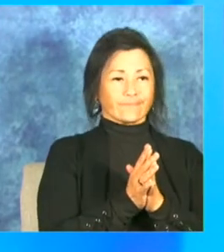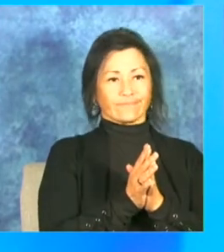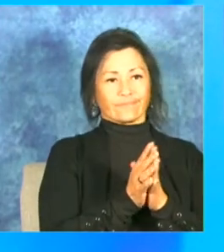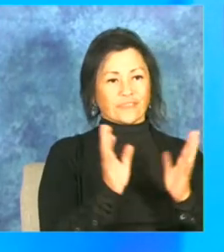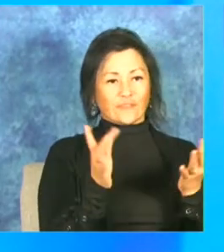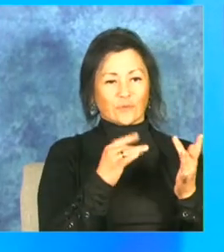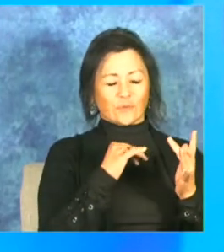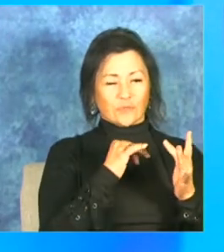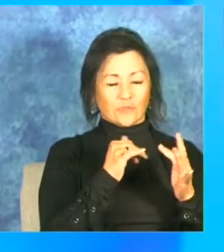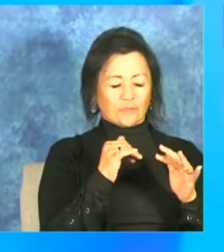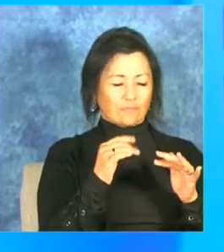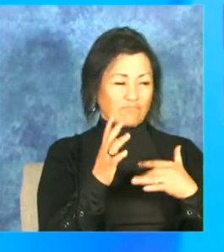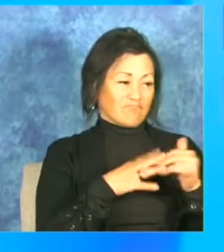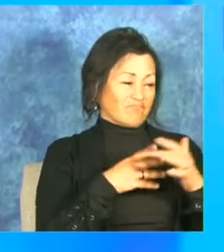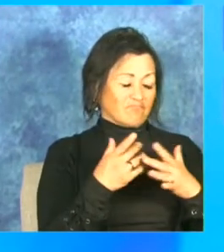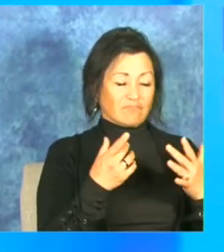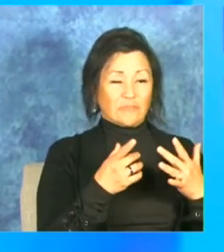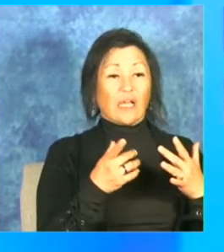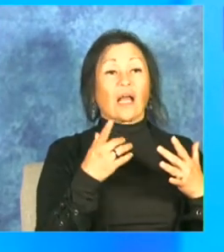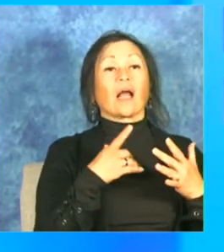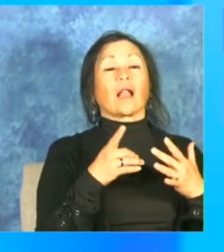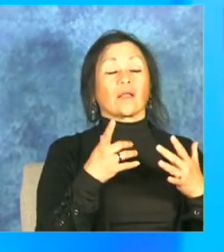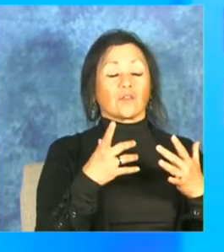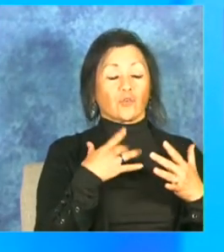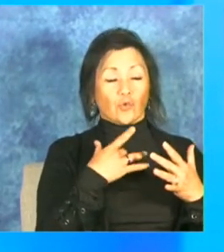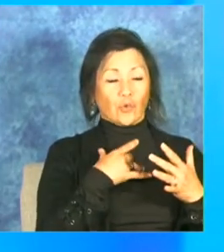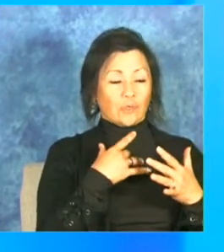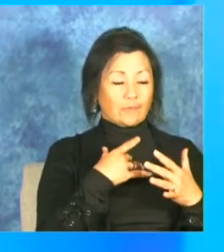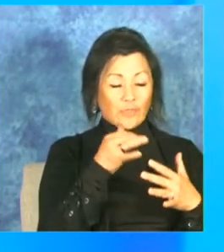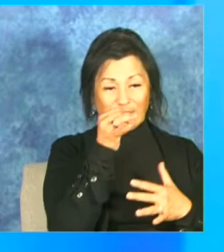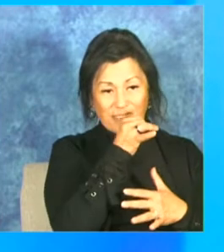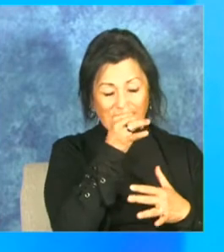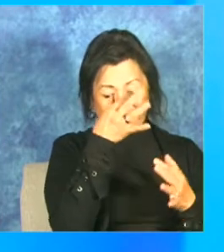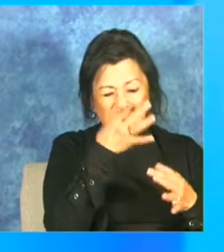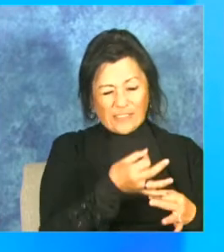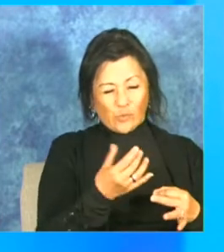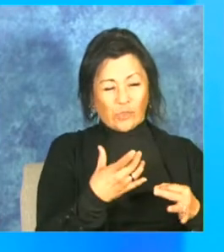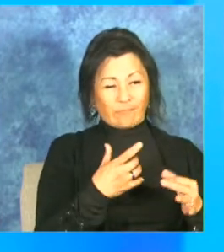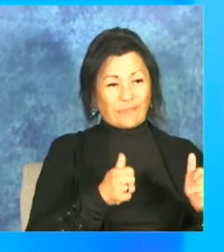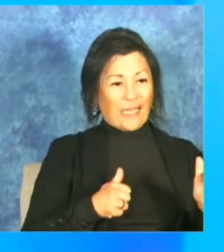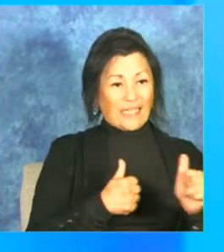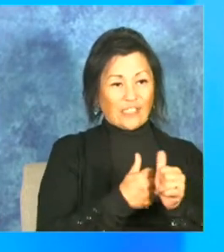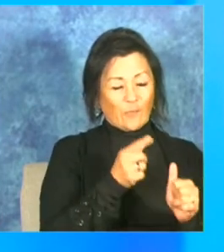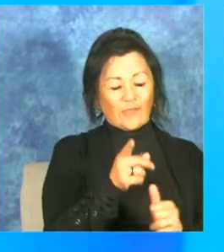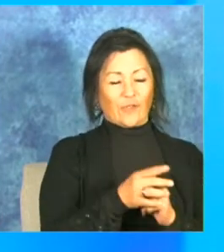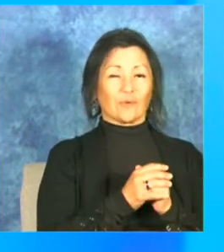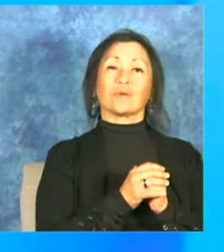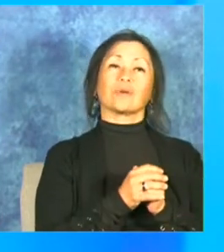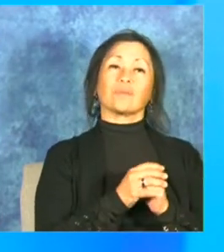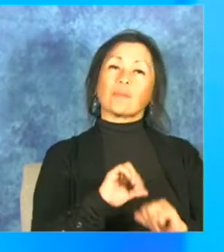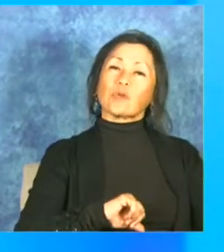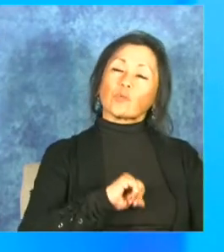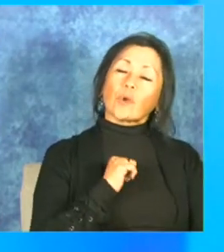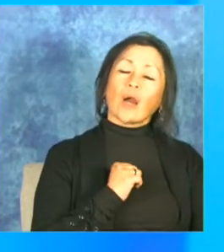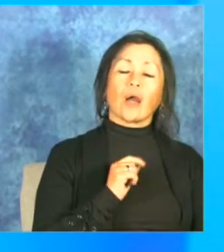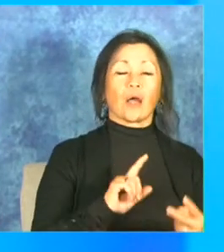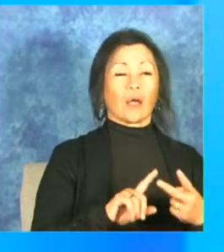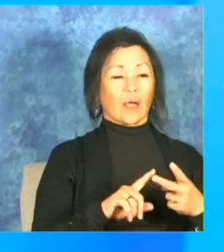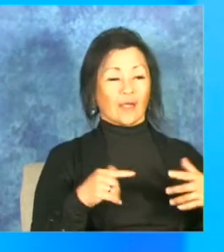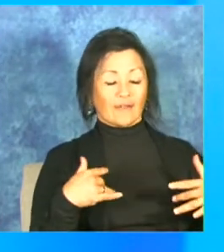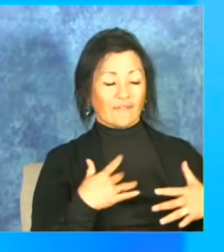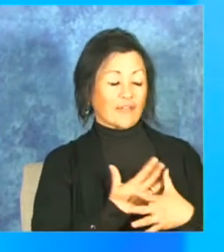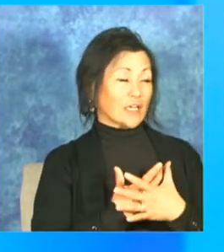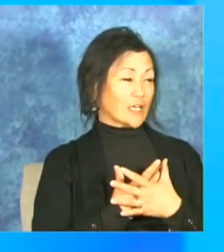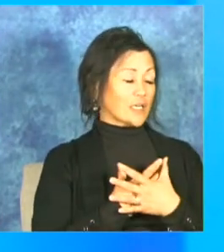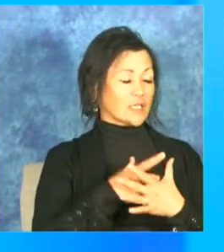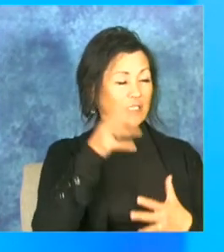that word, sooner or later, the accumulation of your foolish decisions based out of pride and fear